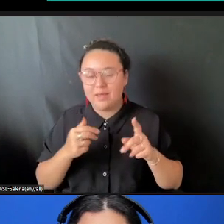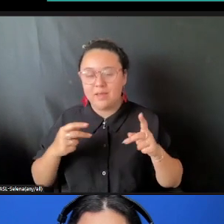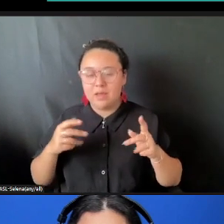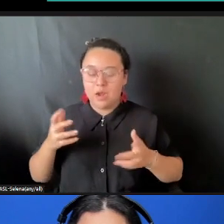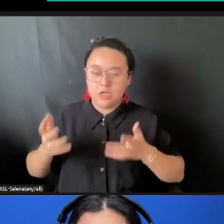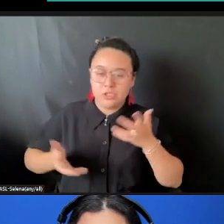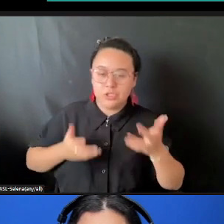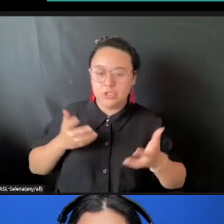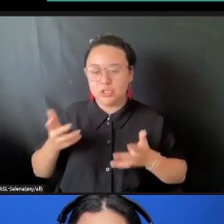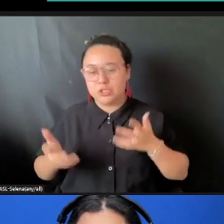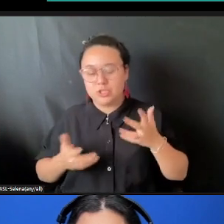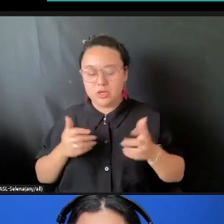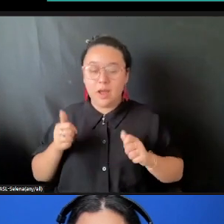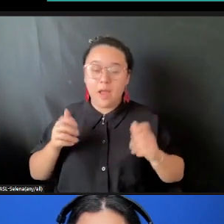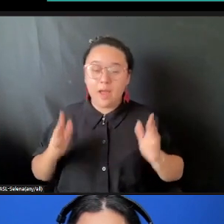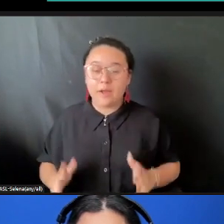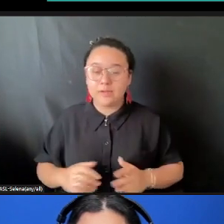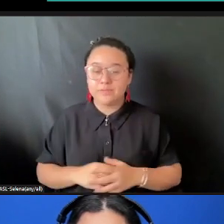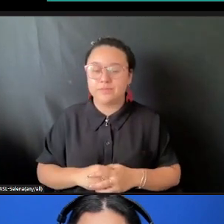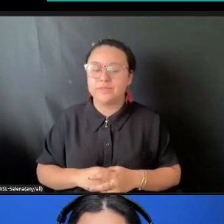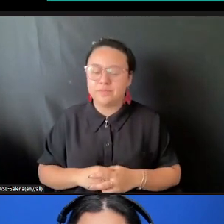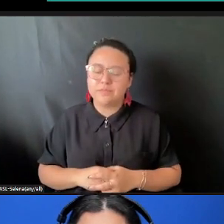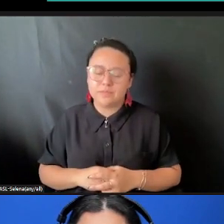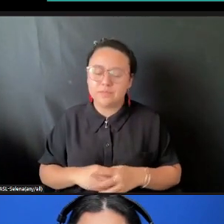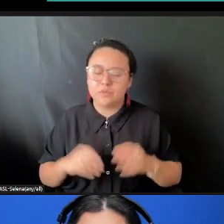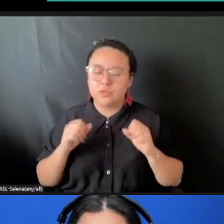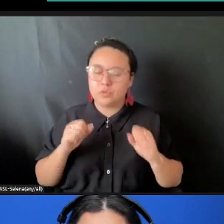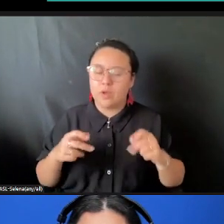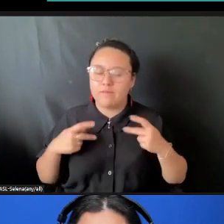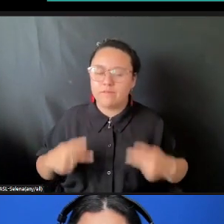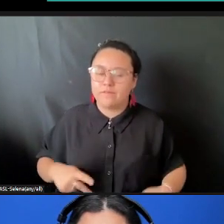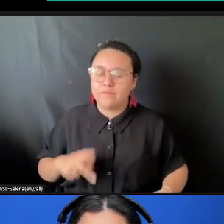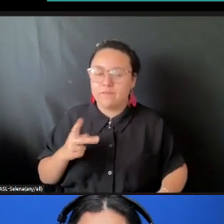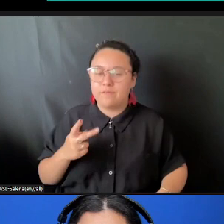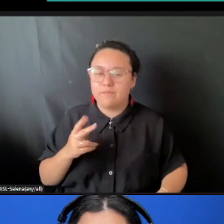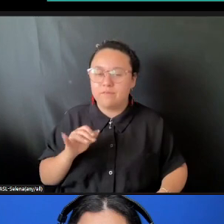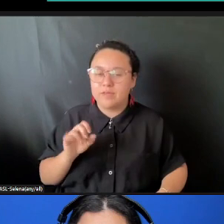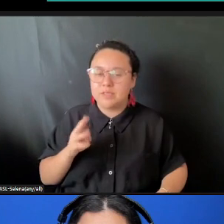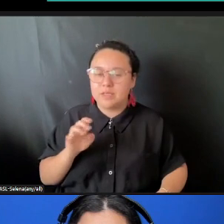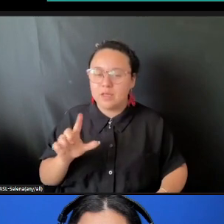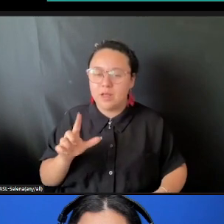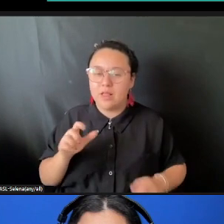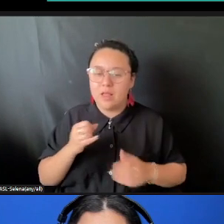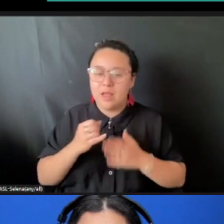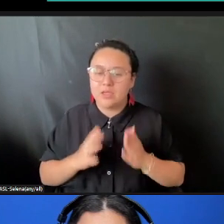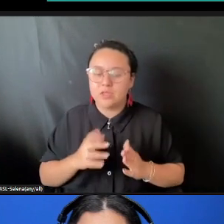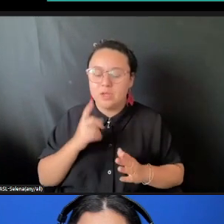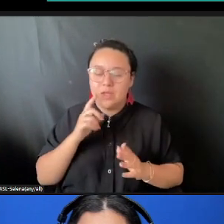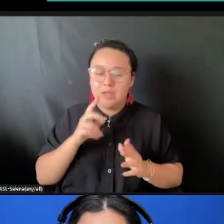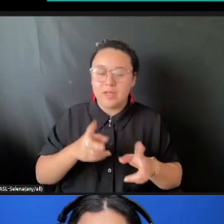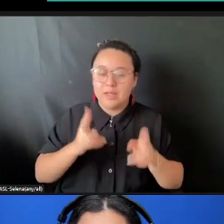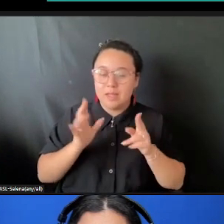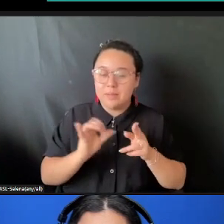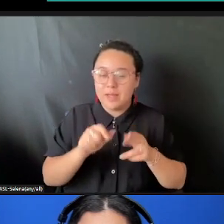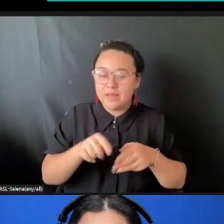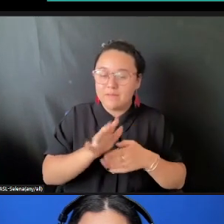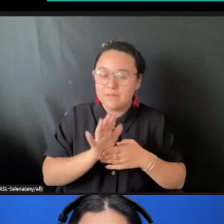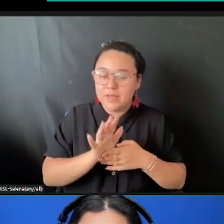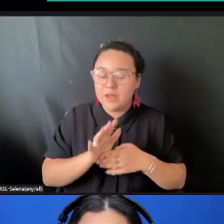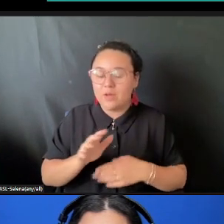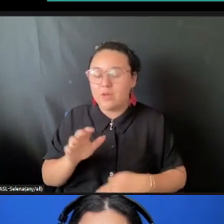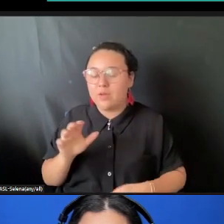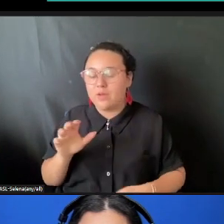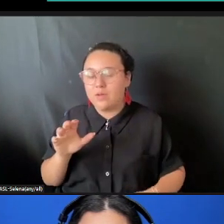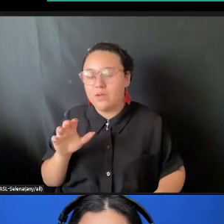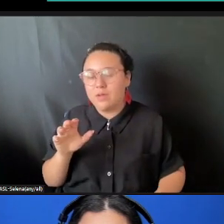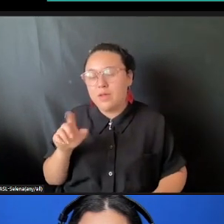what's so important about clips like this and Latins Anonymous and having the archives, you know, and Chantal obviously wrote a